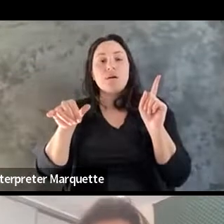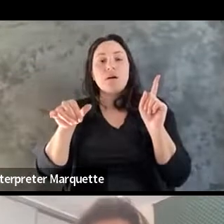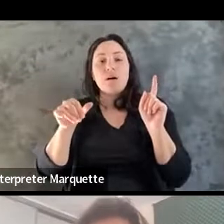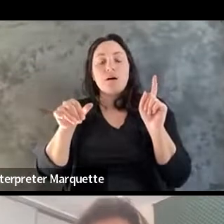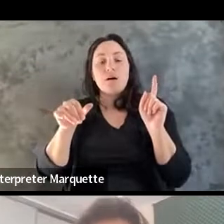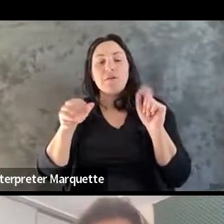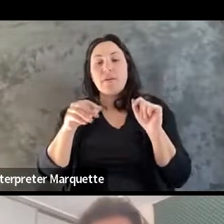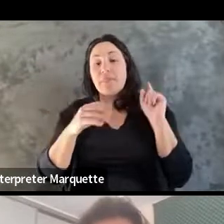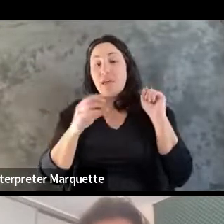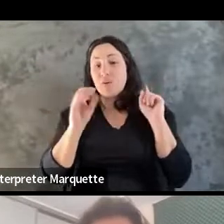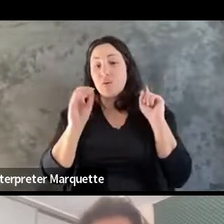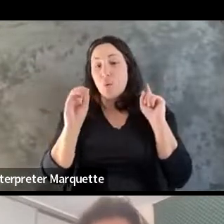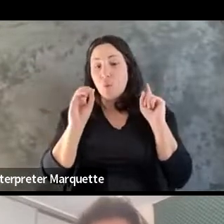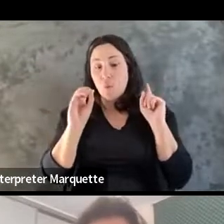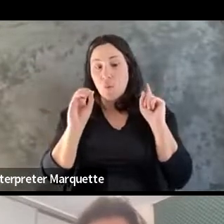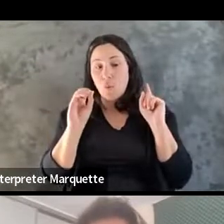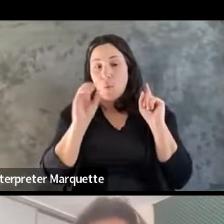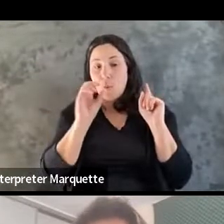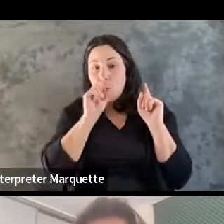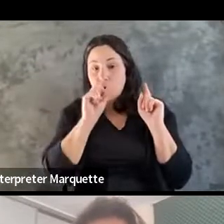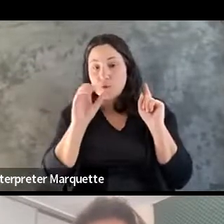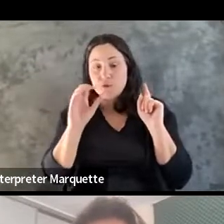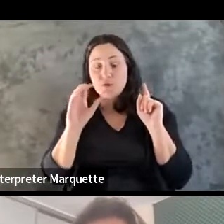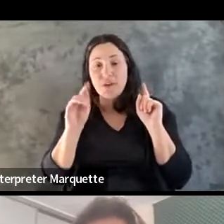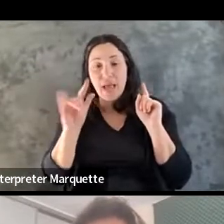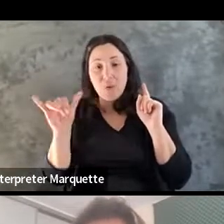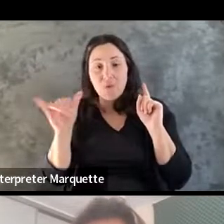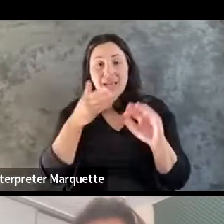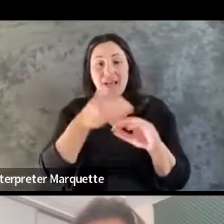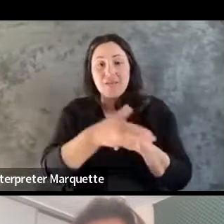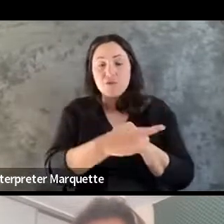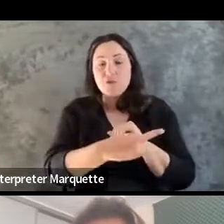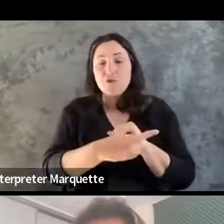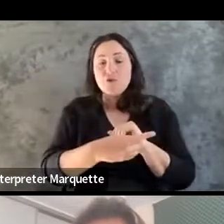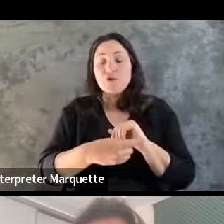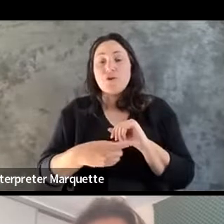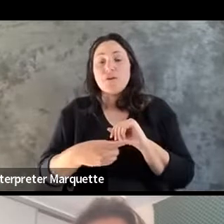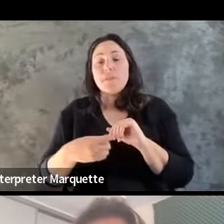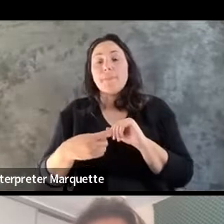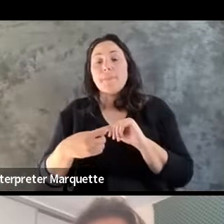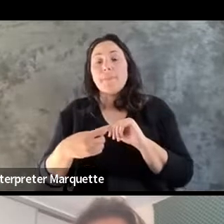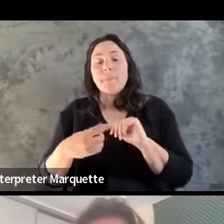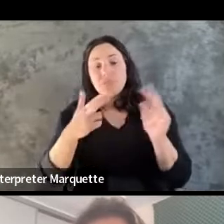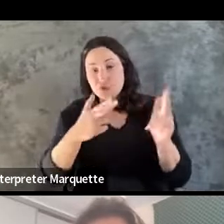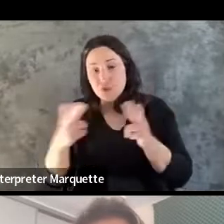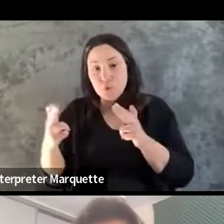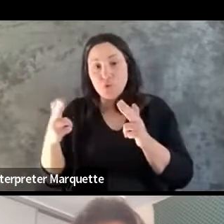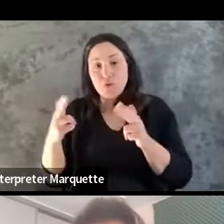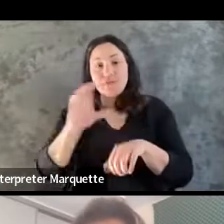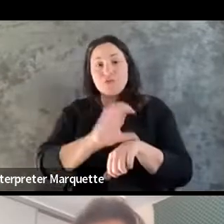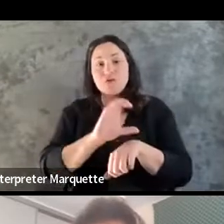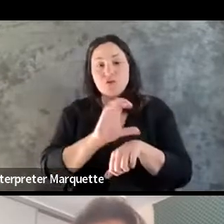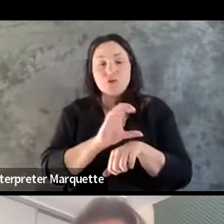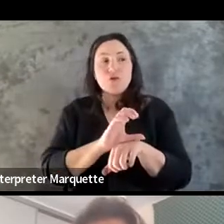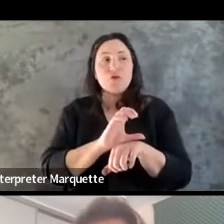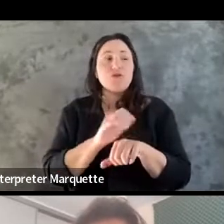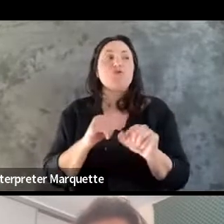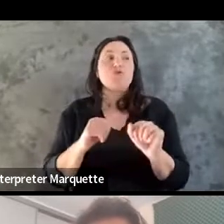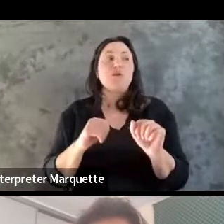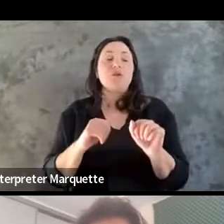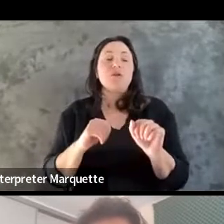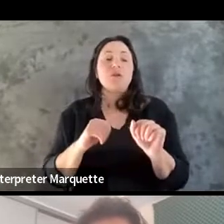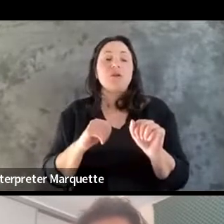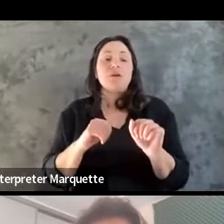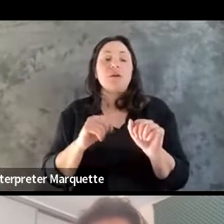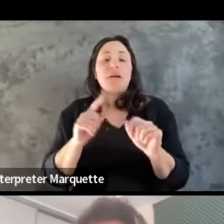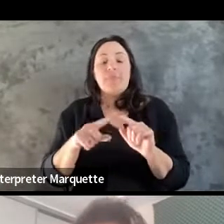Orange County of a day or two after Buffalo with a shooting in a church. And then, of course,